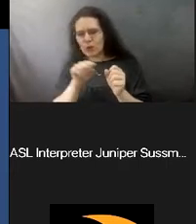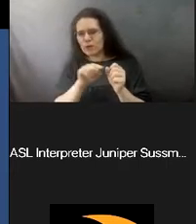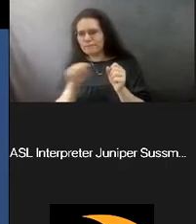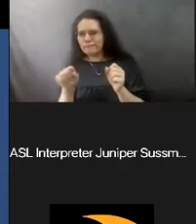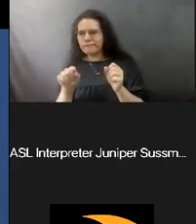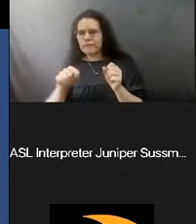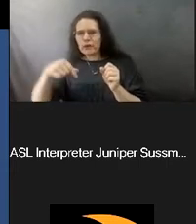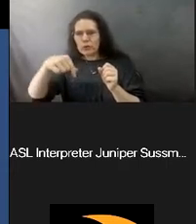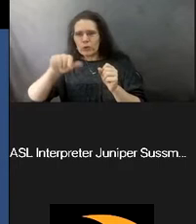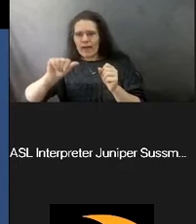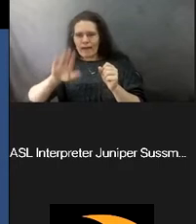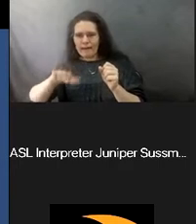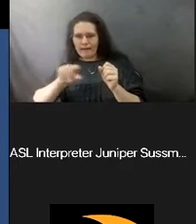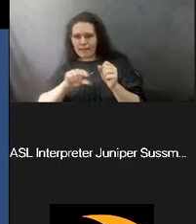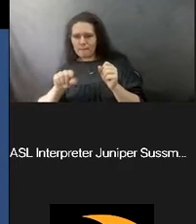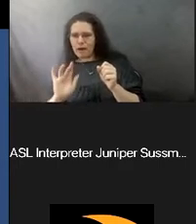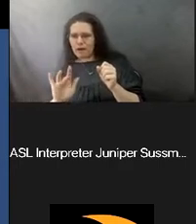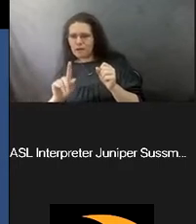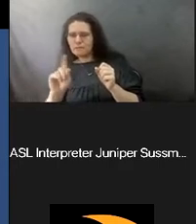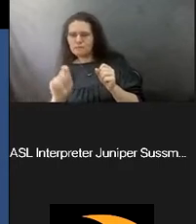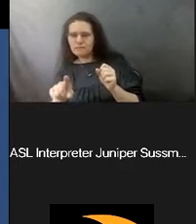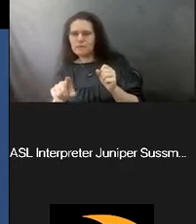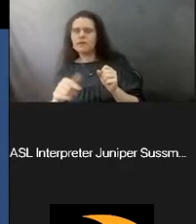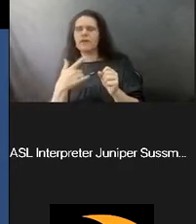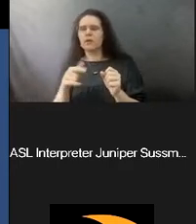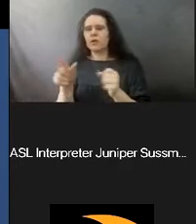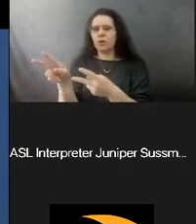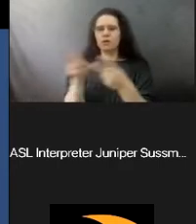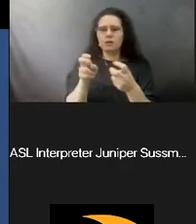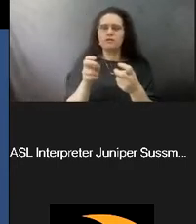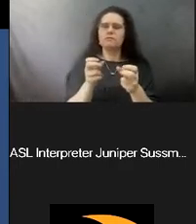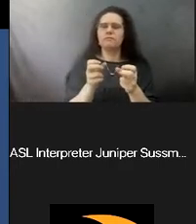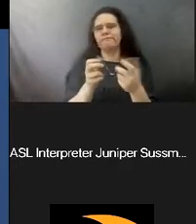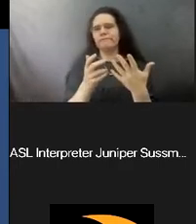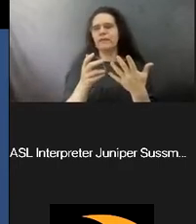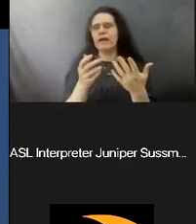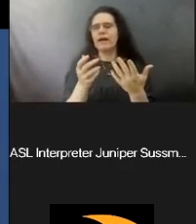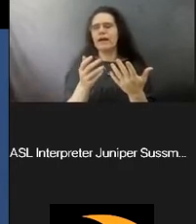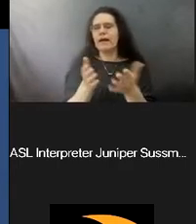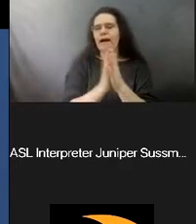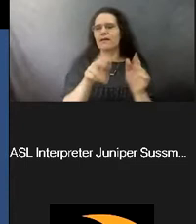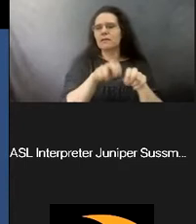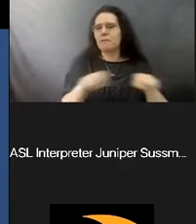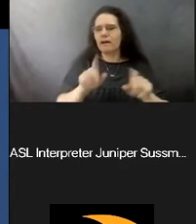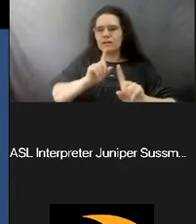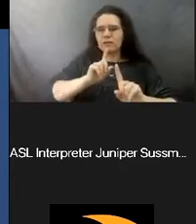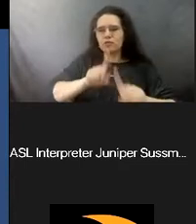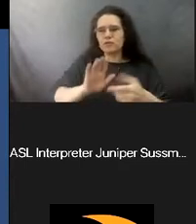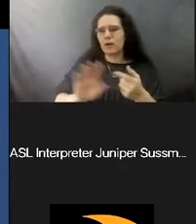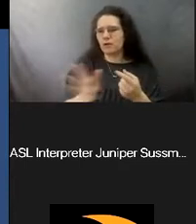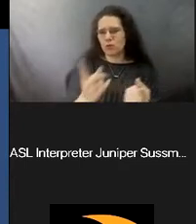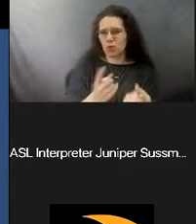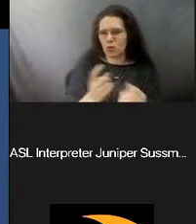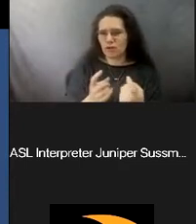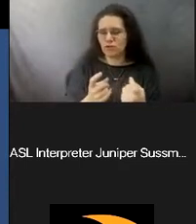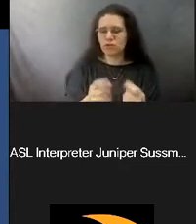answer function so we can capture the Q&A and be able to have panelists address those questions that come in. But you're